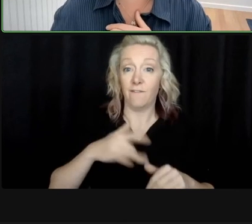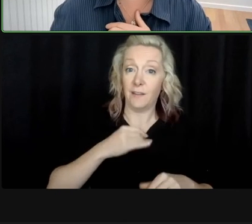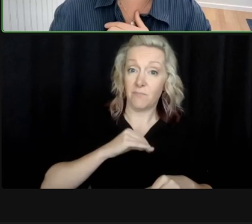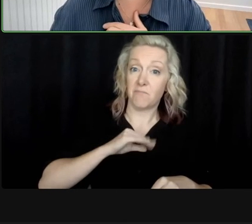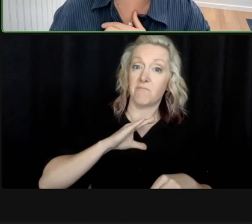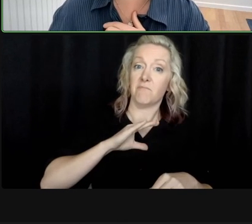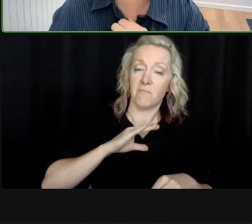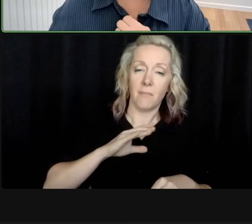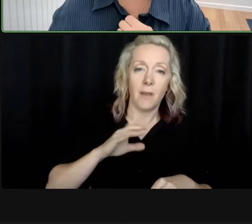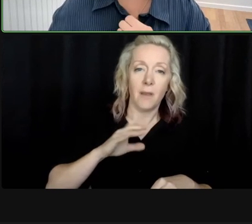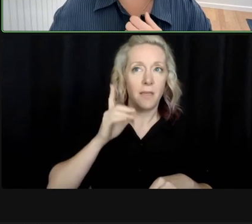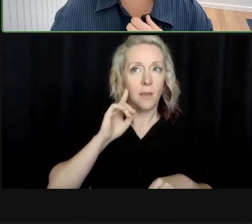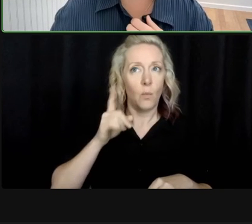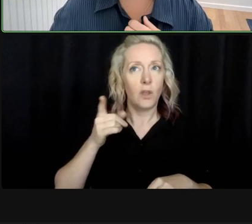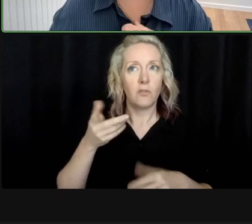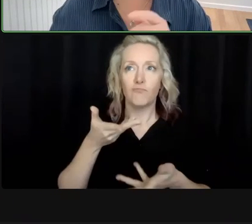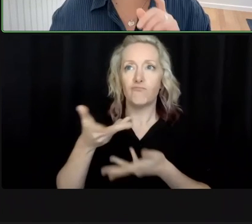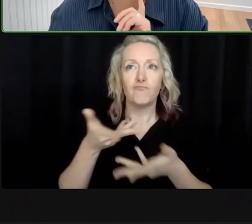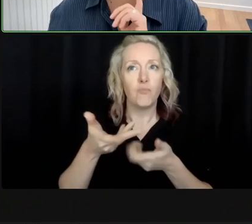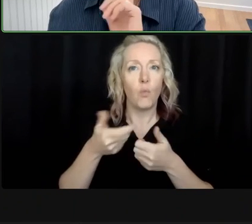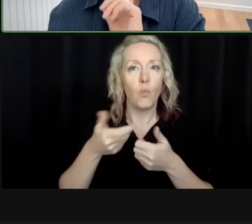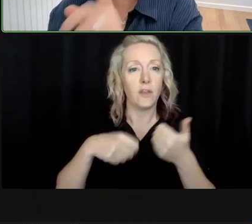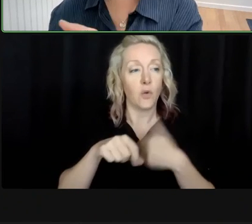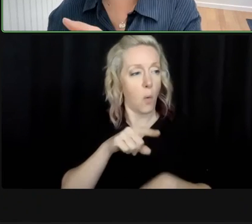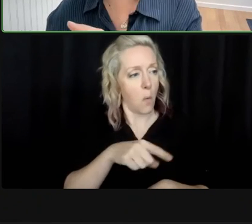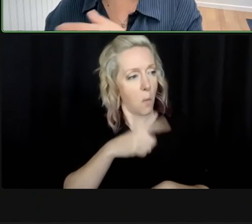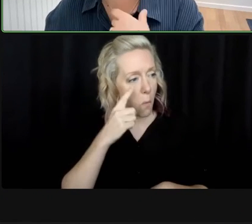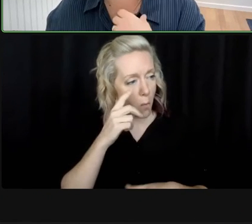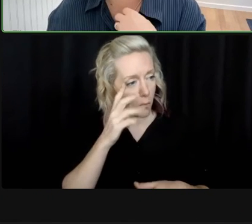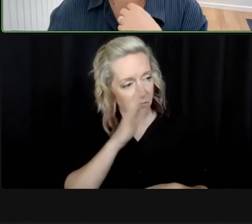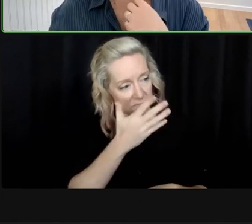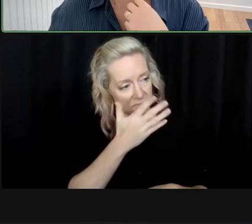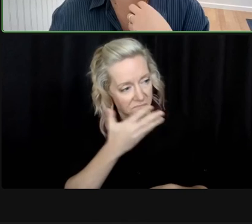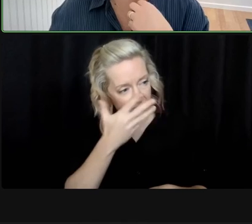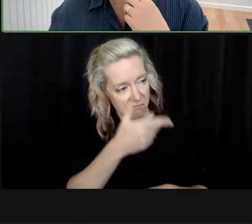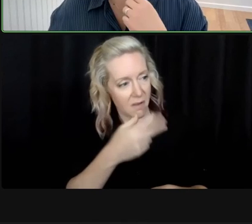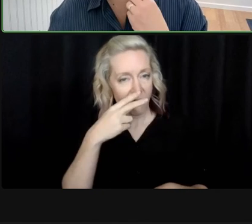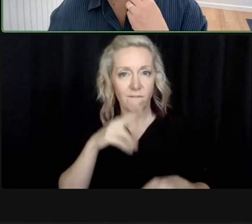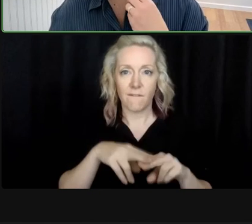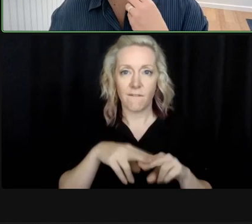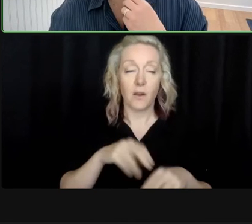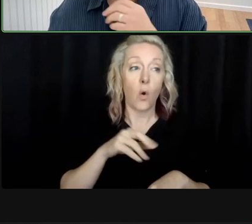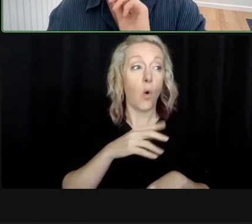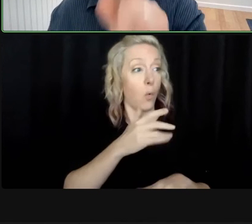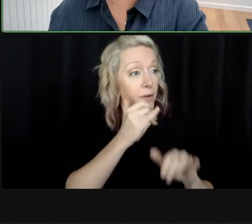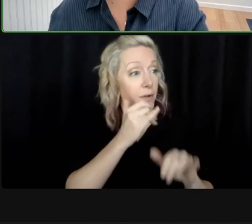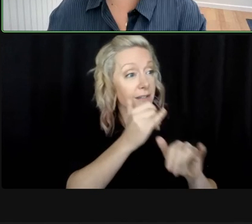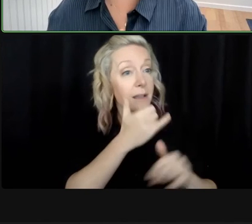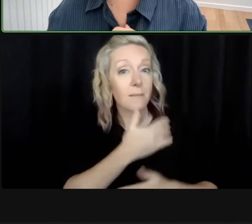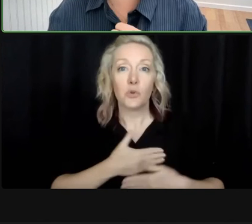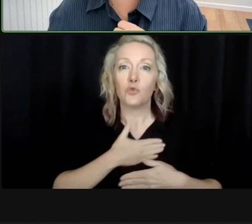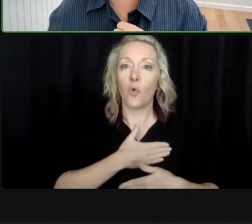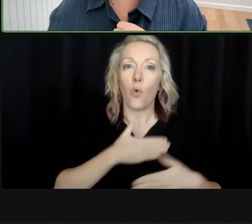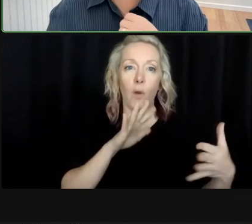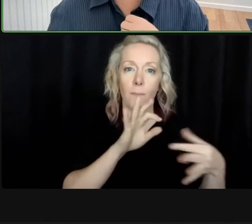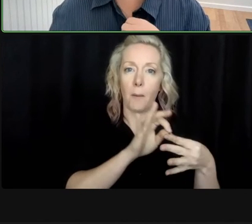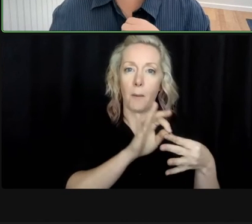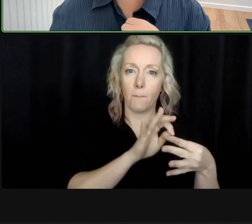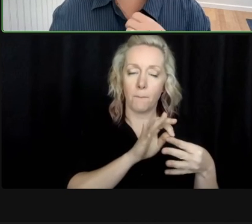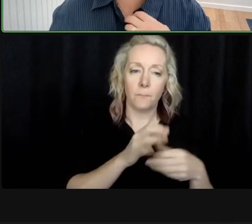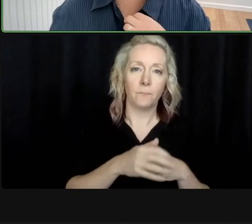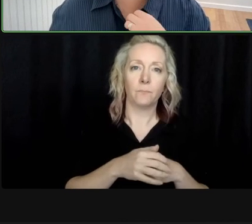to know that kid. They look like fun, or that person also, likes to play wall ball and throw the ball against the wall,